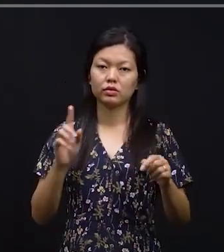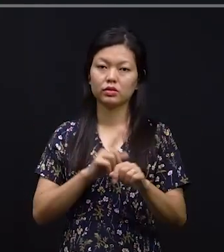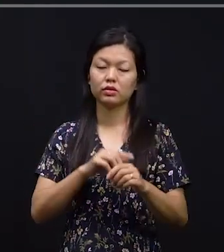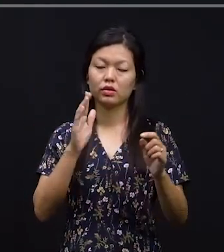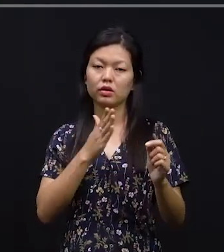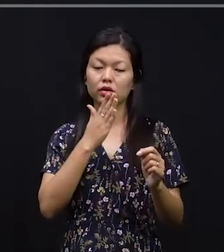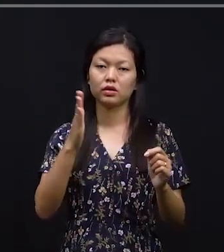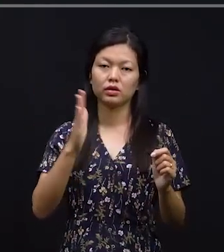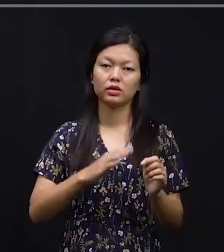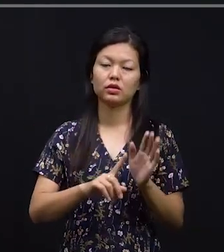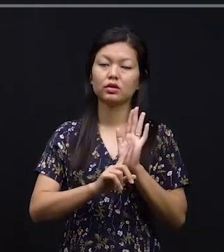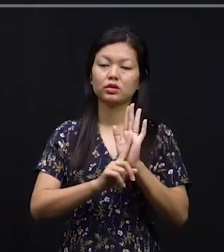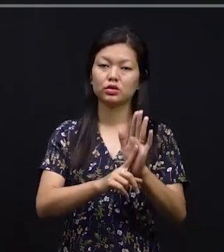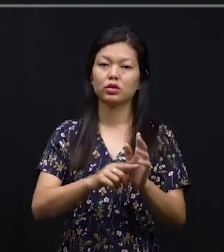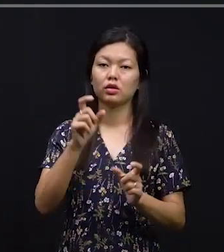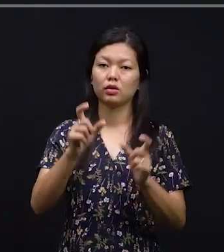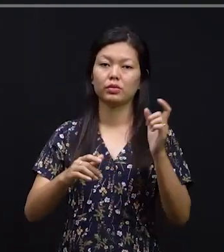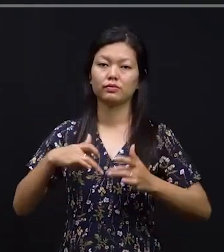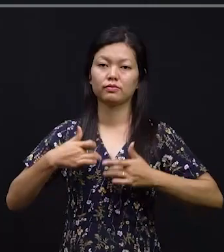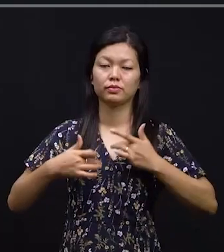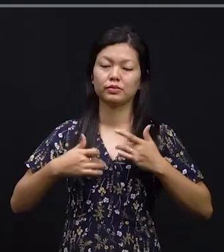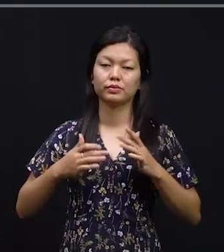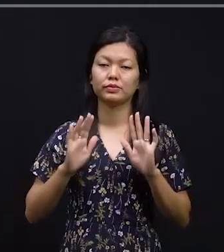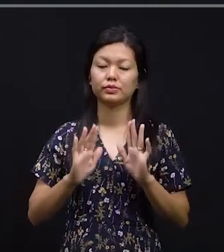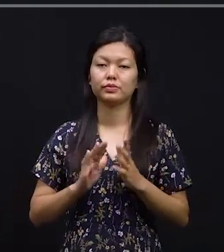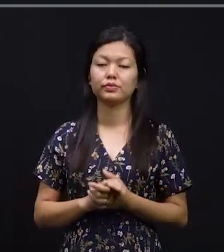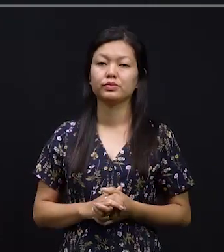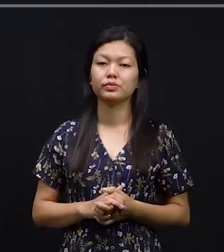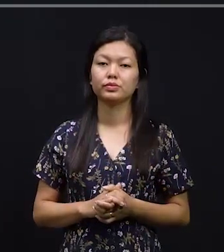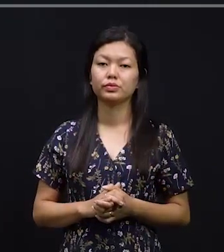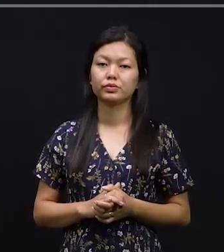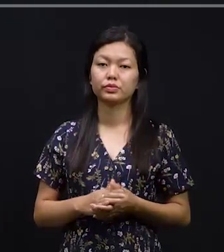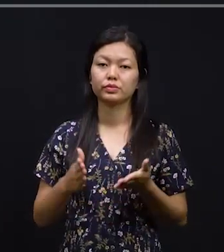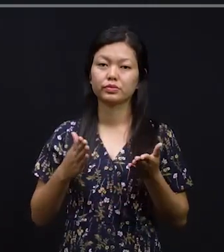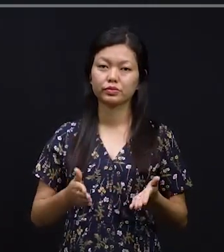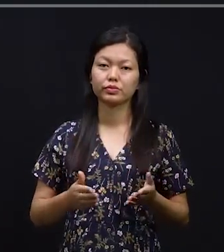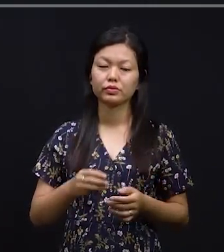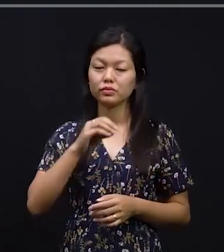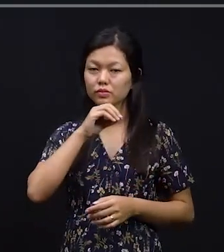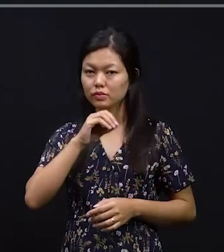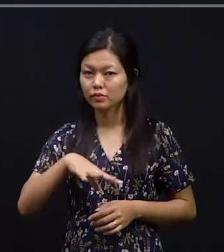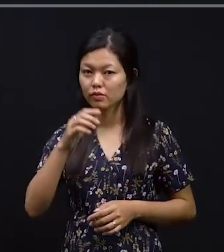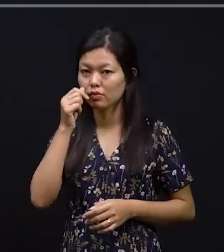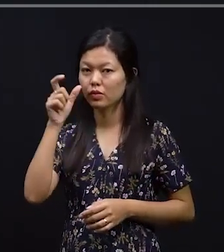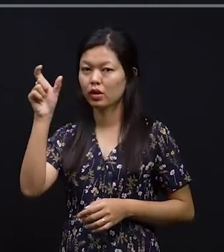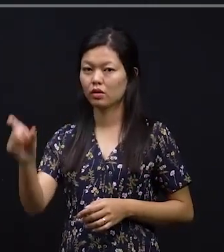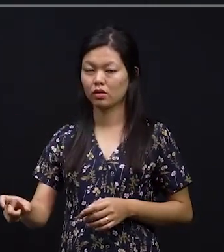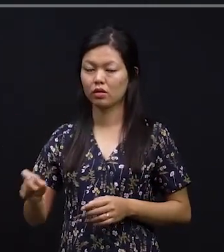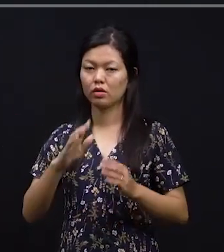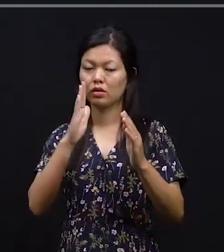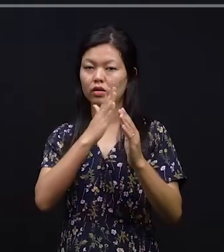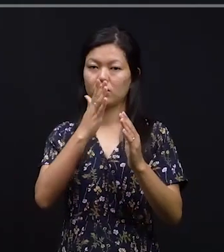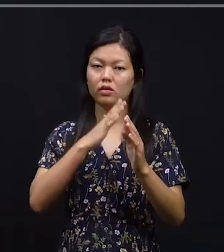up by now. And I can really understand that. Okay, and so we will see that a young boy will go for Christmas